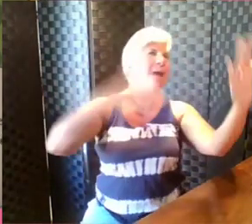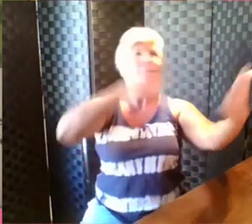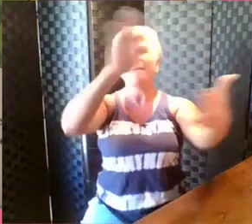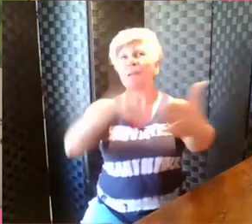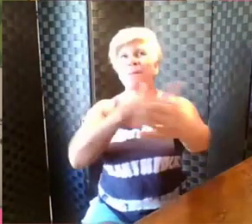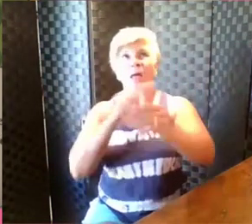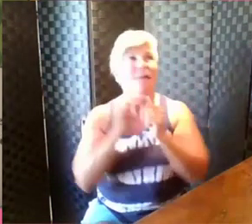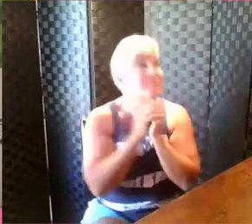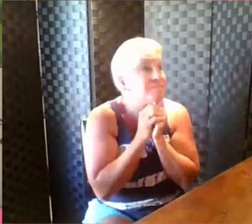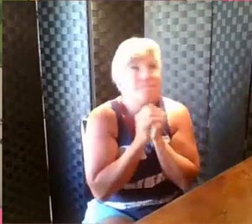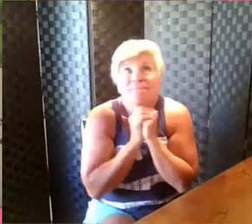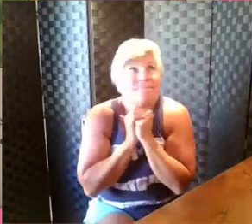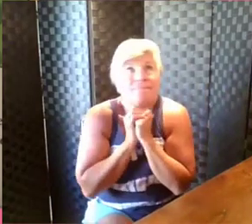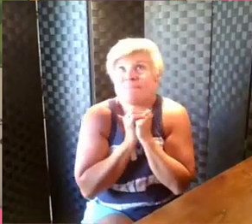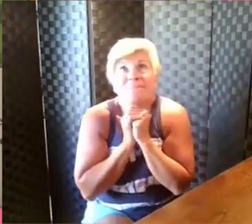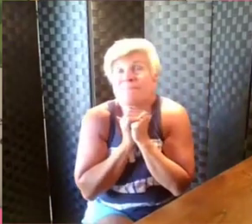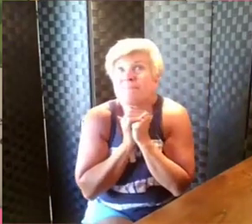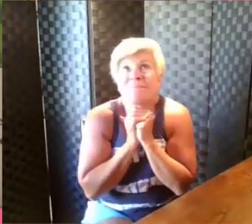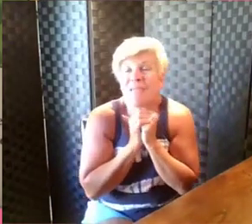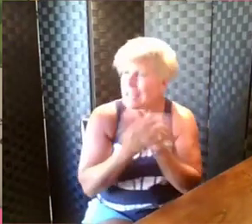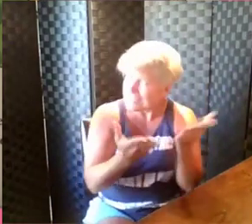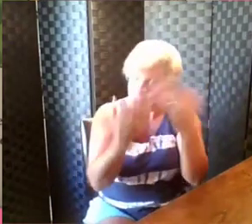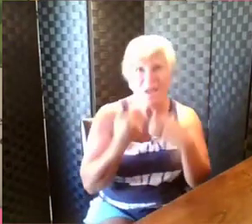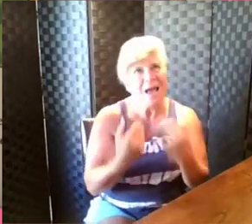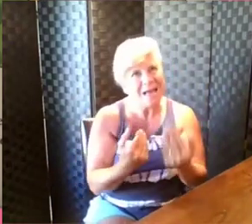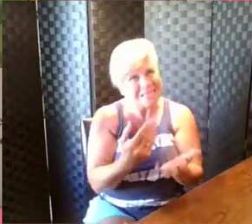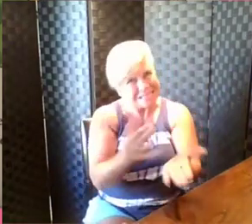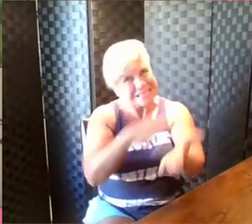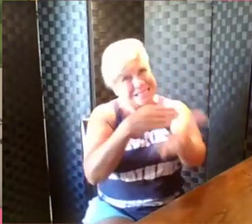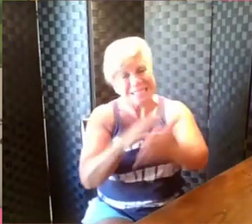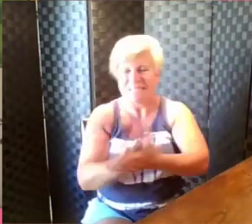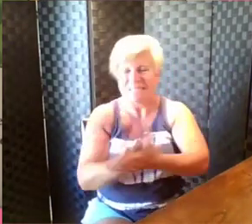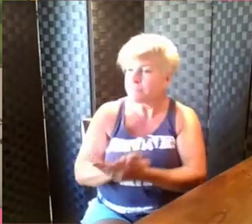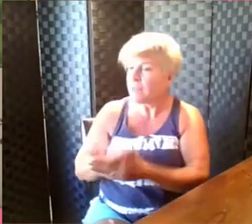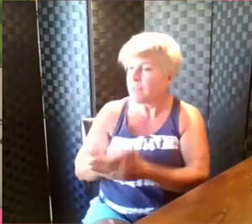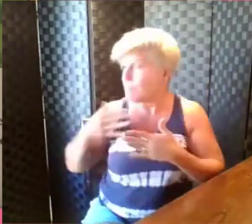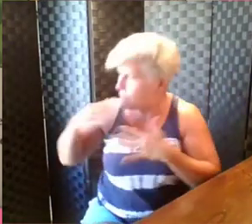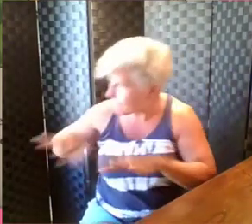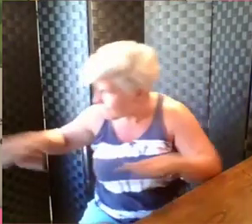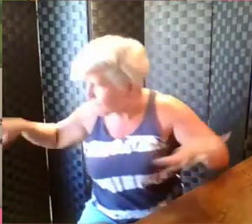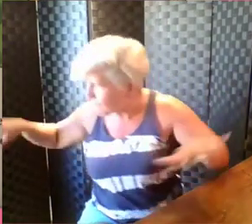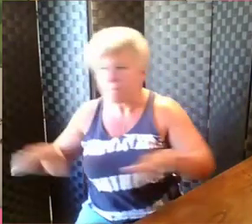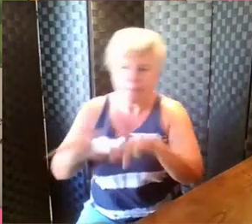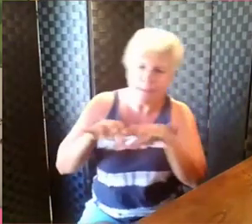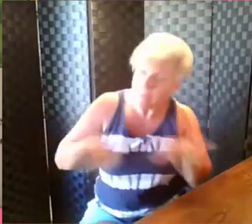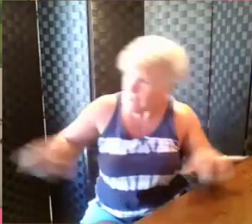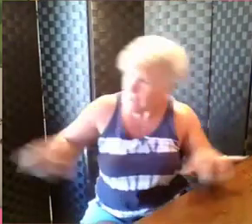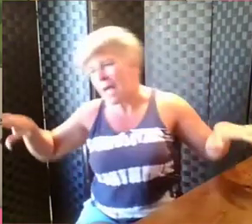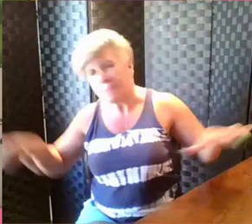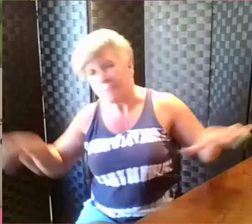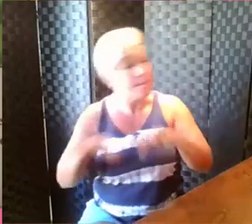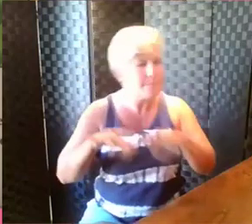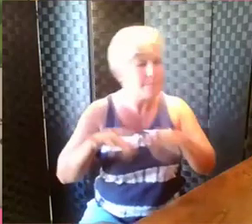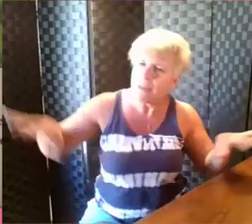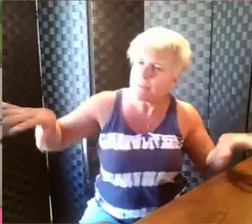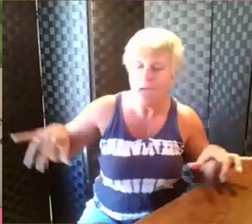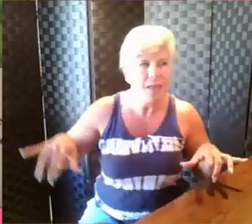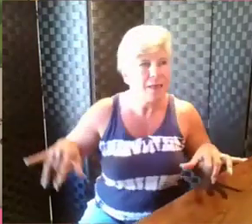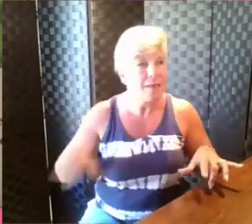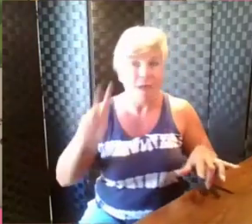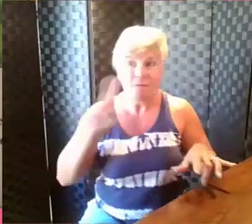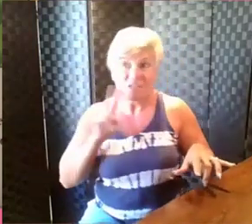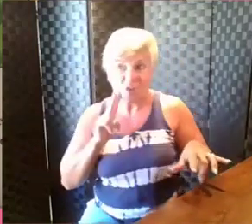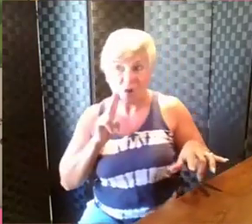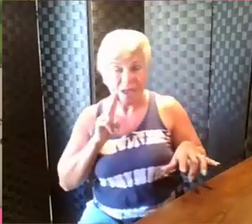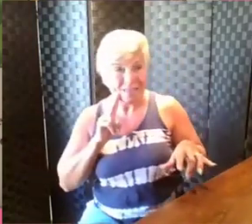Mrs. Twinkle led the students in scales. Then she assigned roles for the class musicale. Victoria was chosen as the dainty